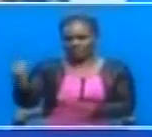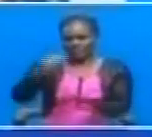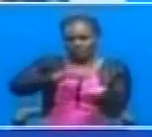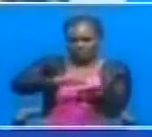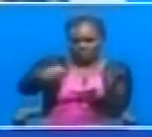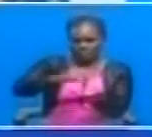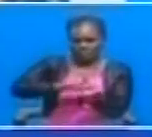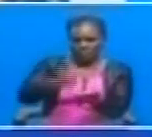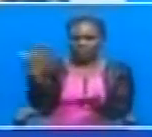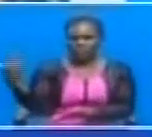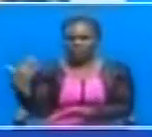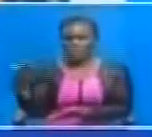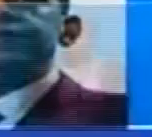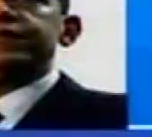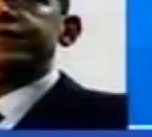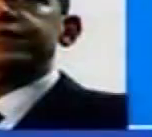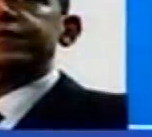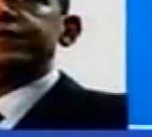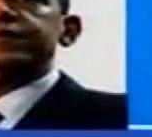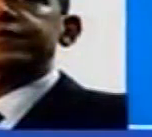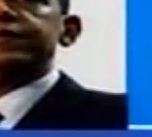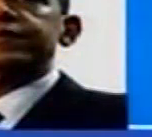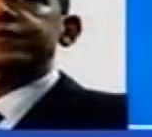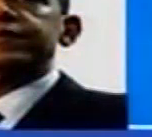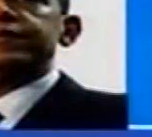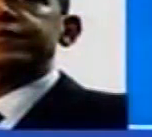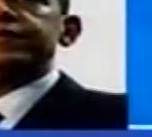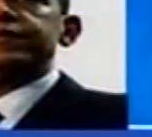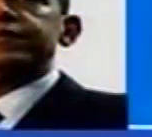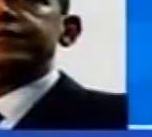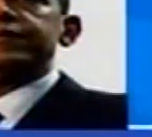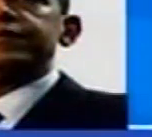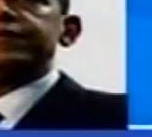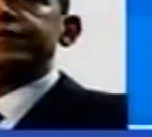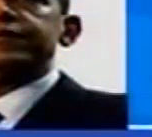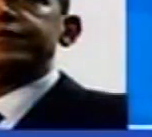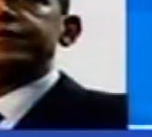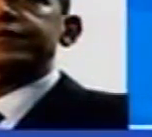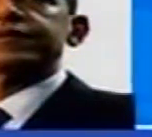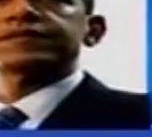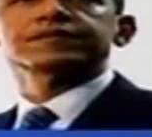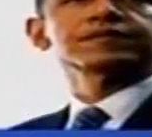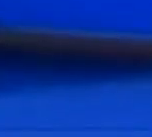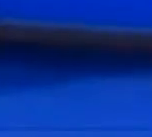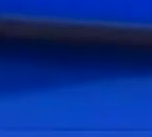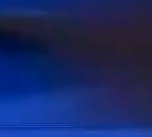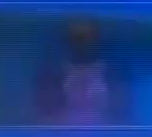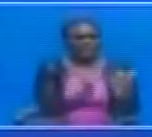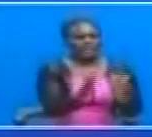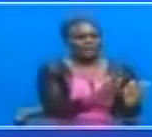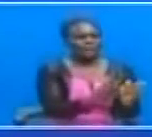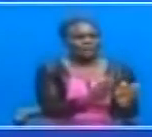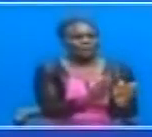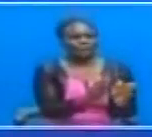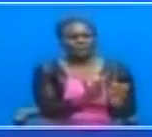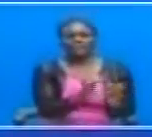a paper titled Problems Facing Our Socialism, harshly criticizing the blueprint for national planning.